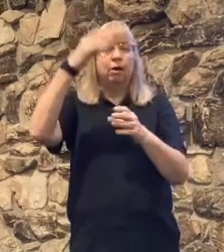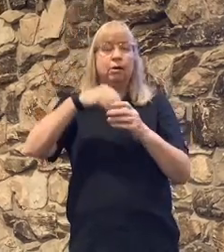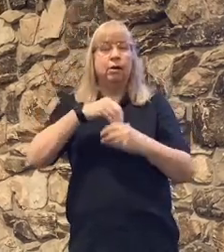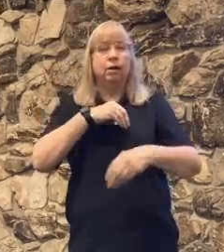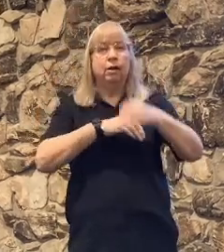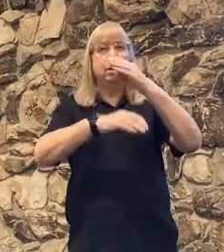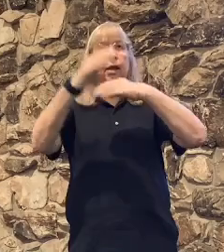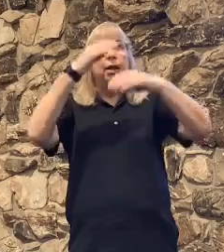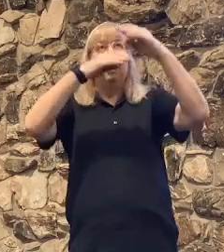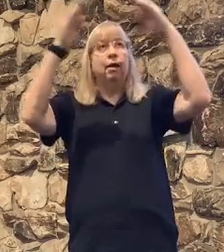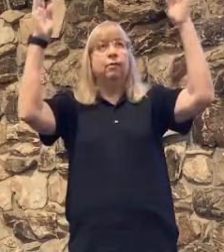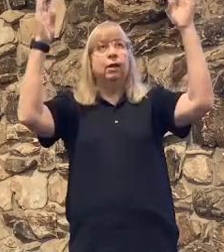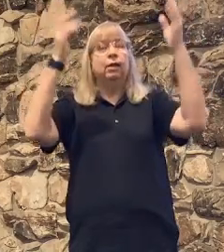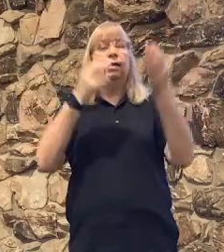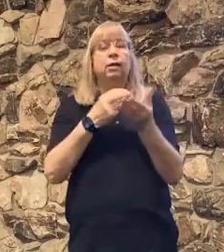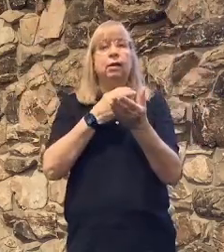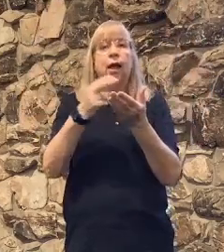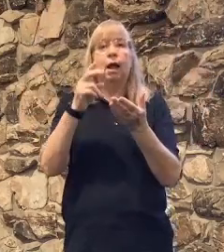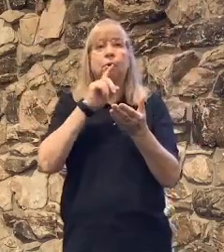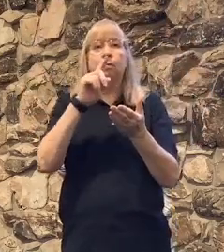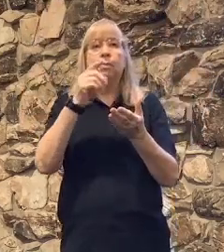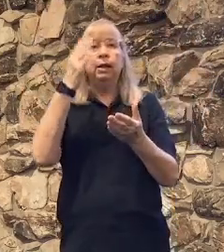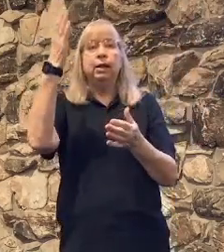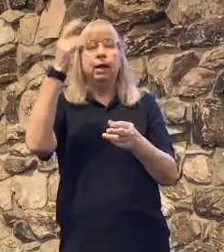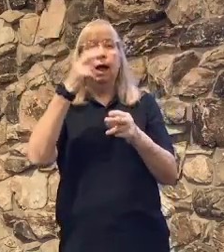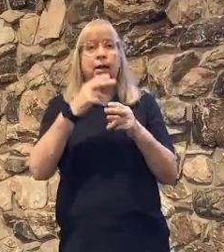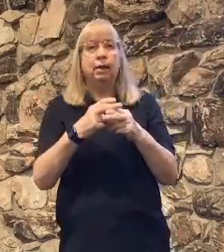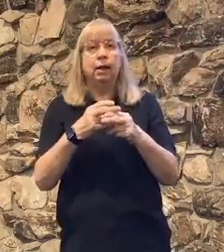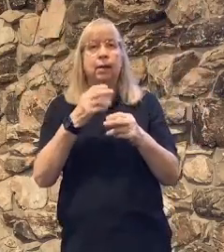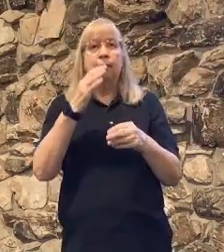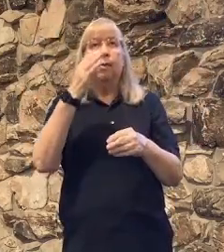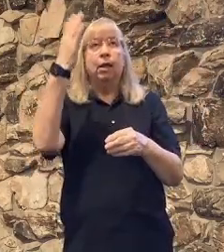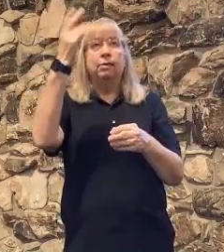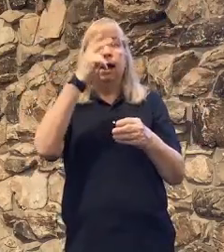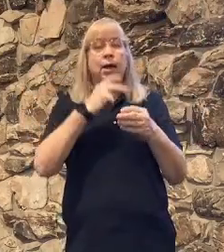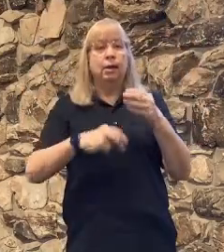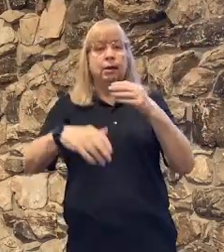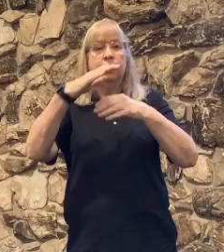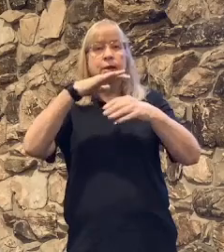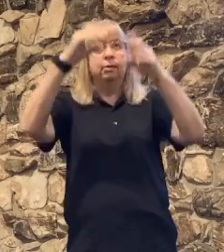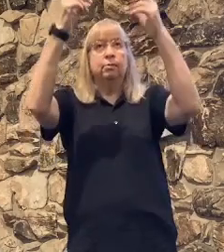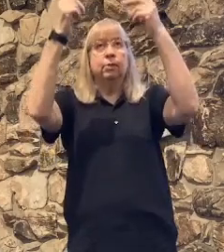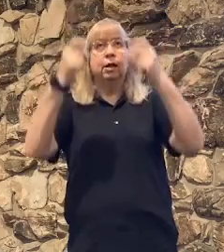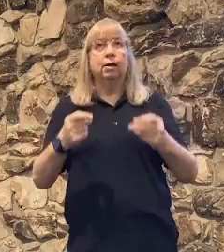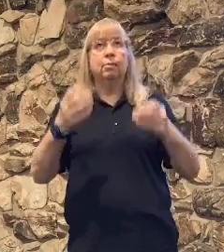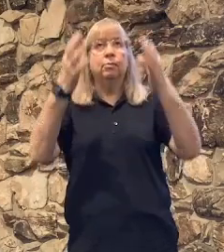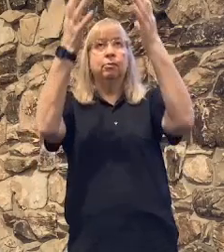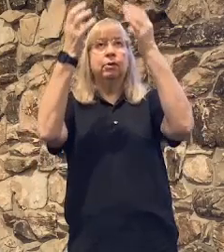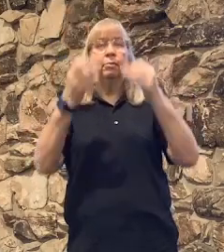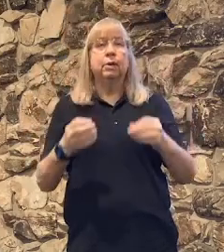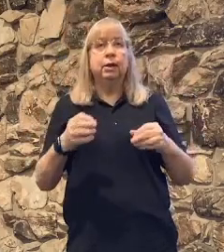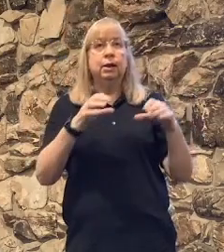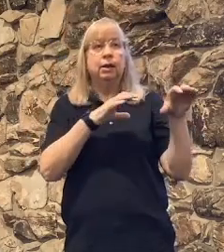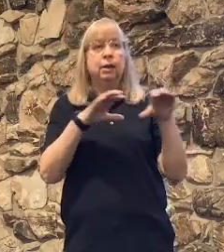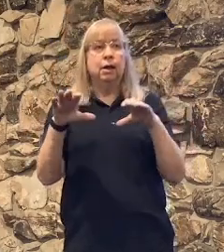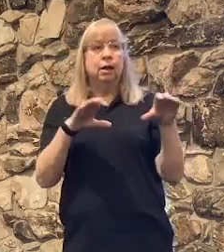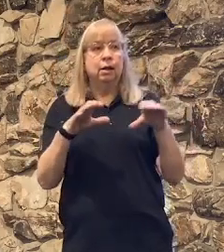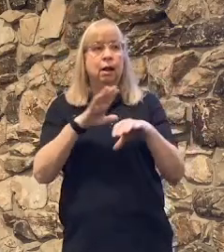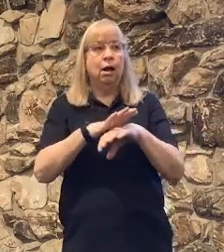in heaven, hallowed be thy name. Thy kingdom come, thy will be done.